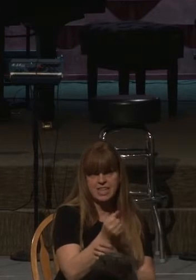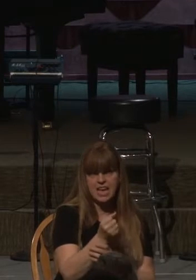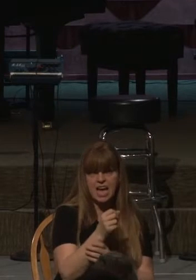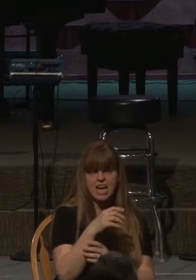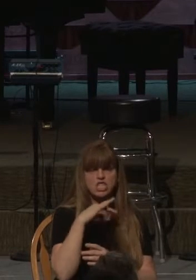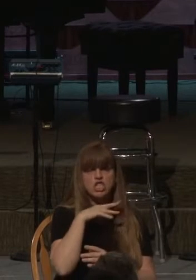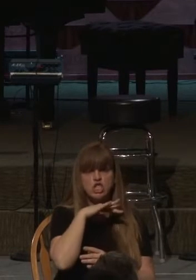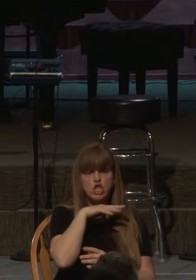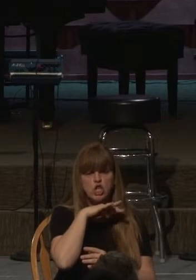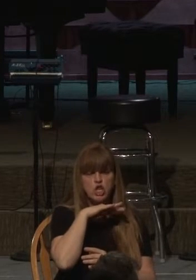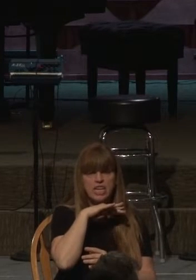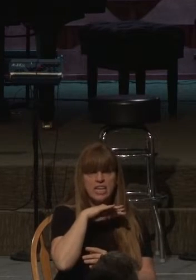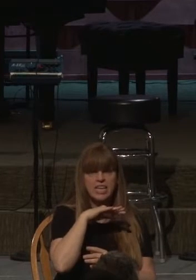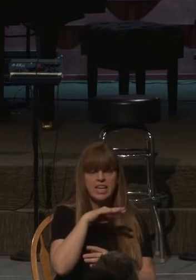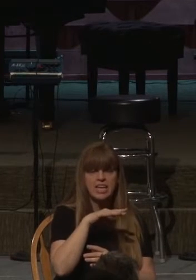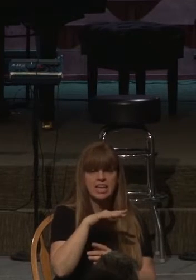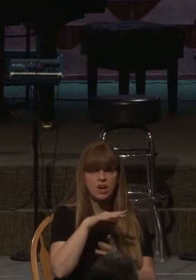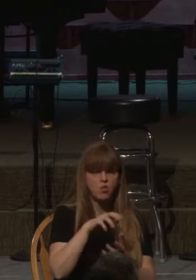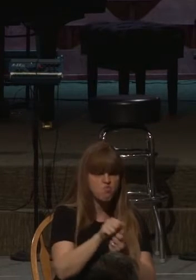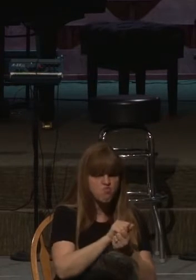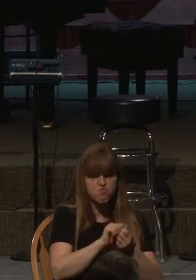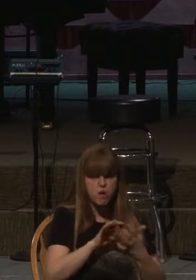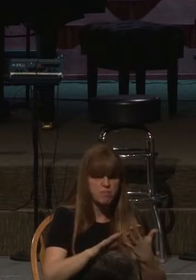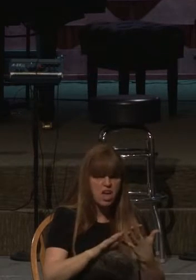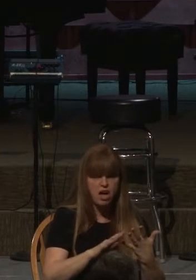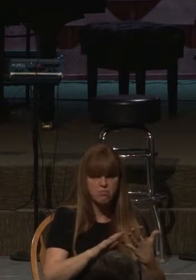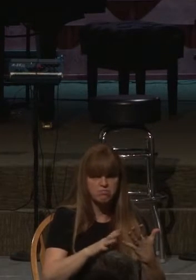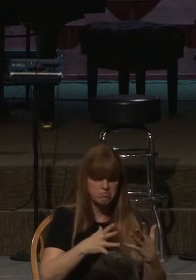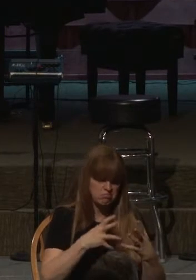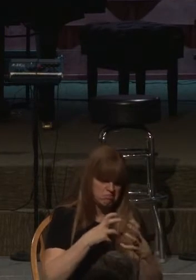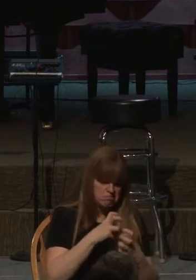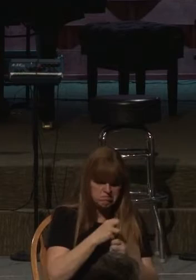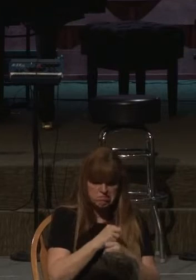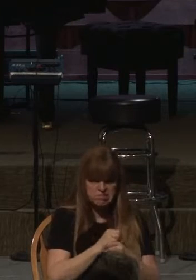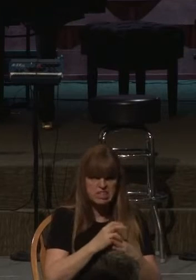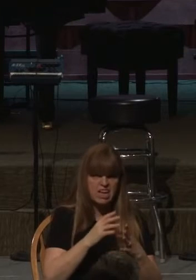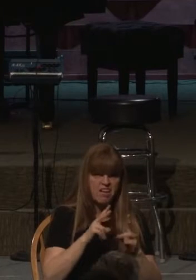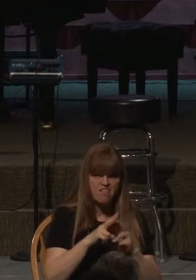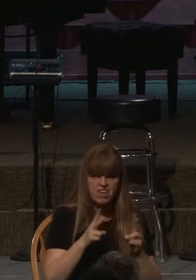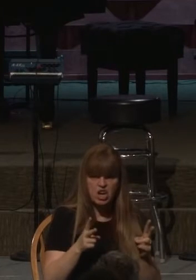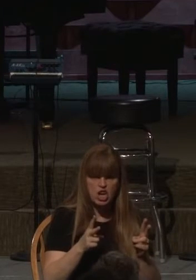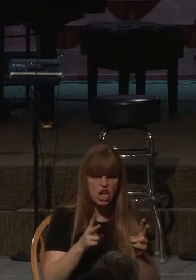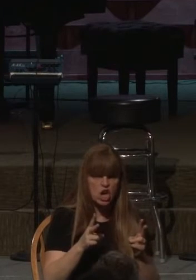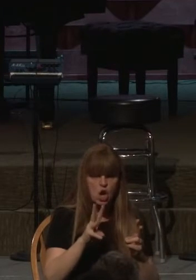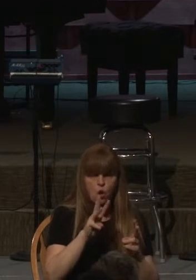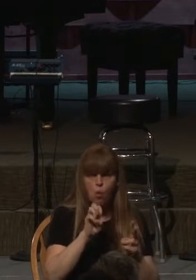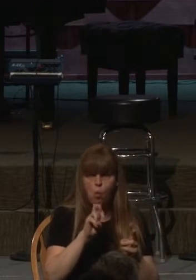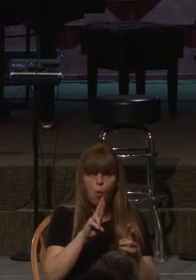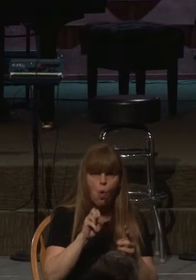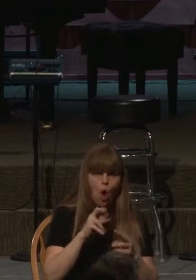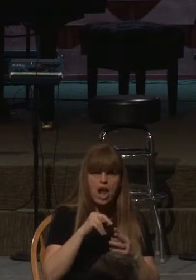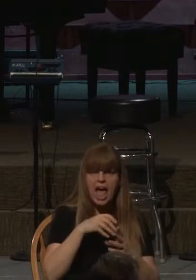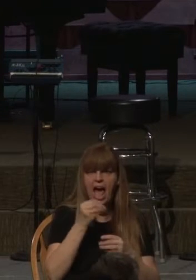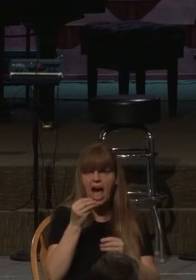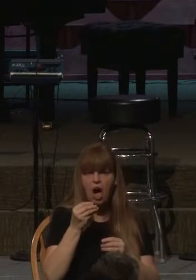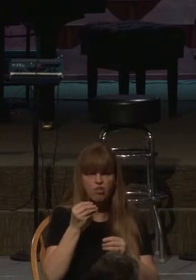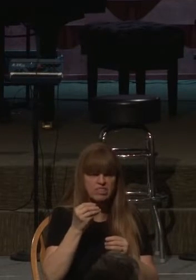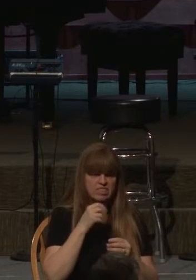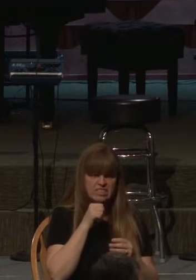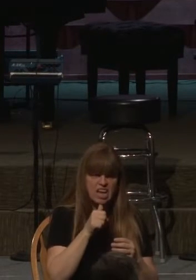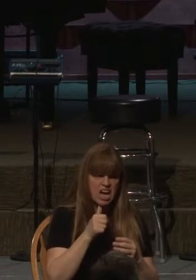dirty, tattered, wrinkled, I mean just really it's just very worn out, ugly looking, not very